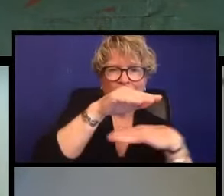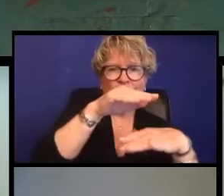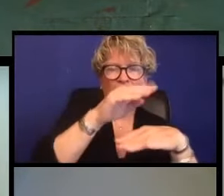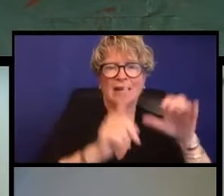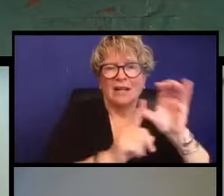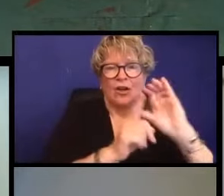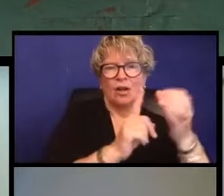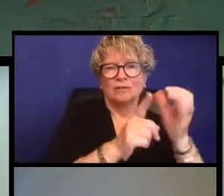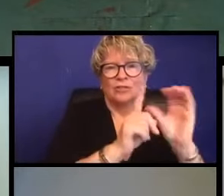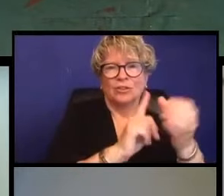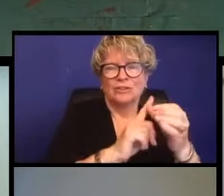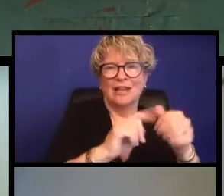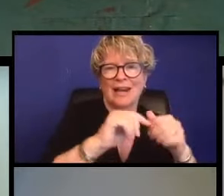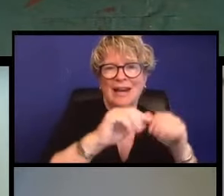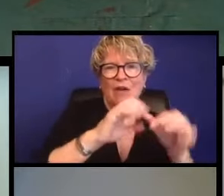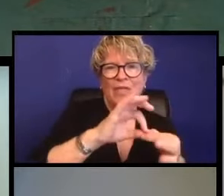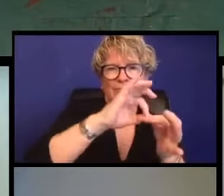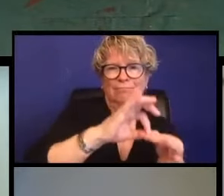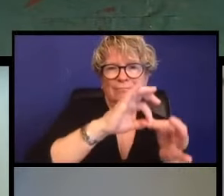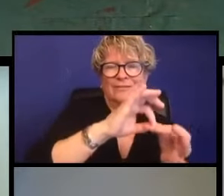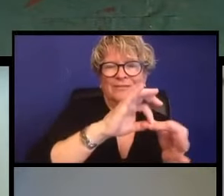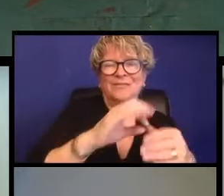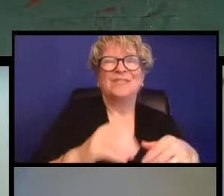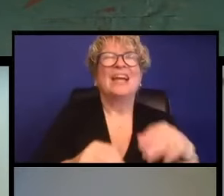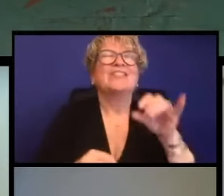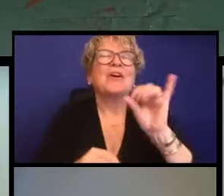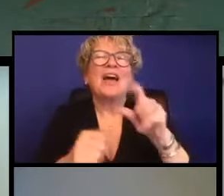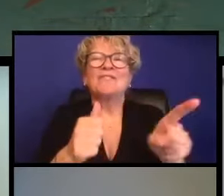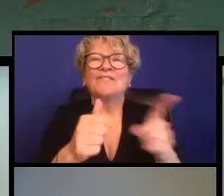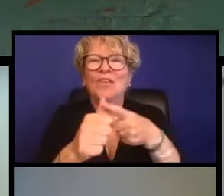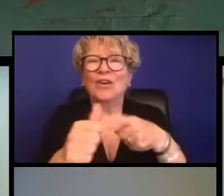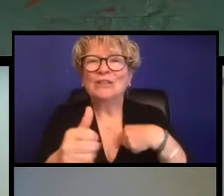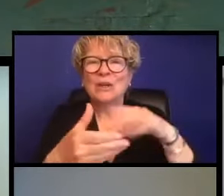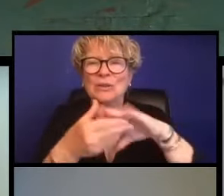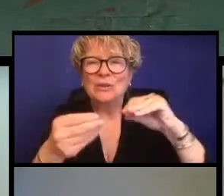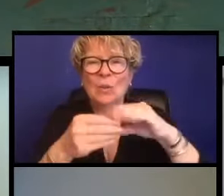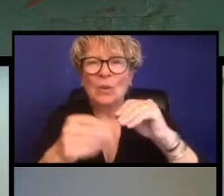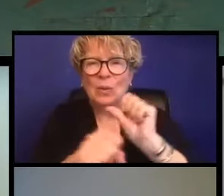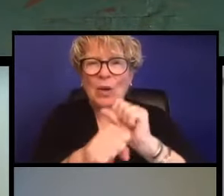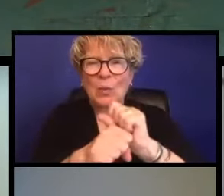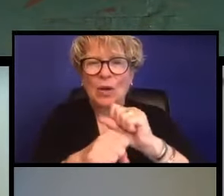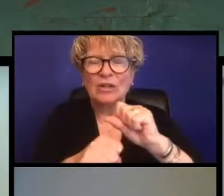We worked on that first story to hone some things about it.